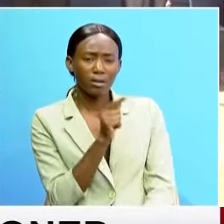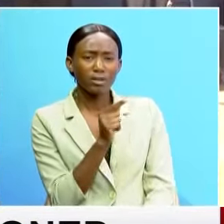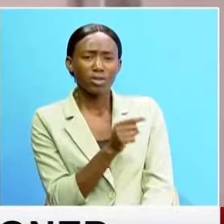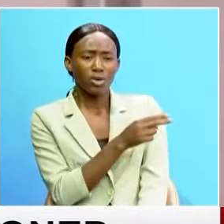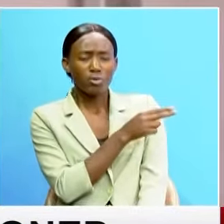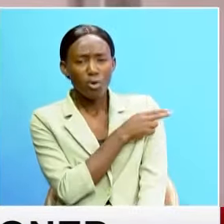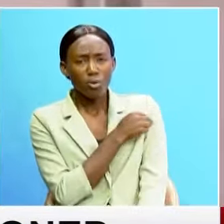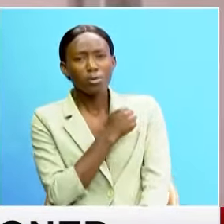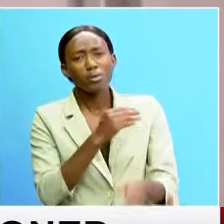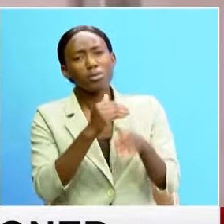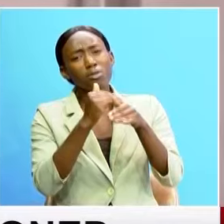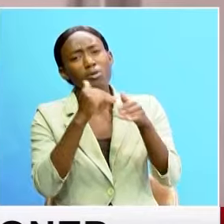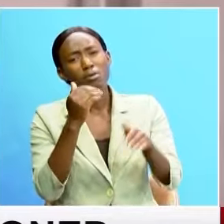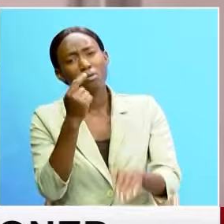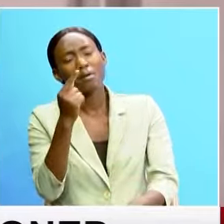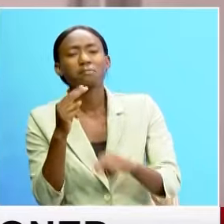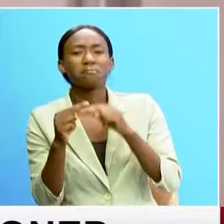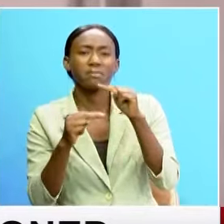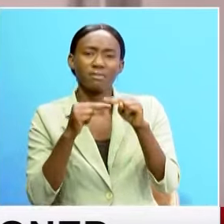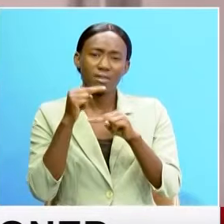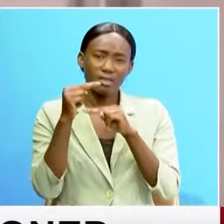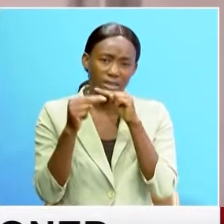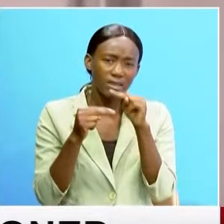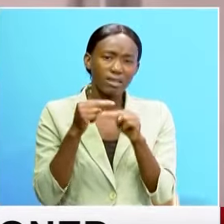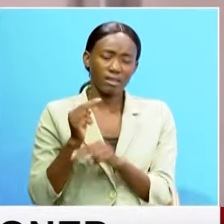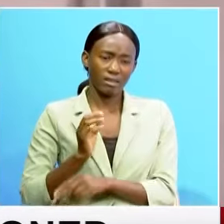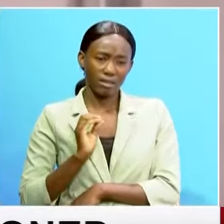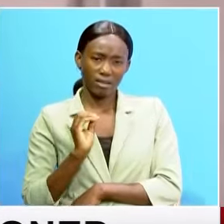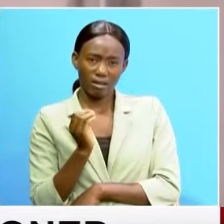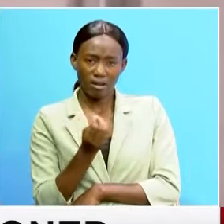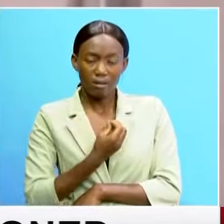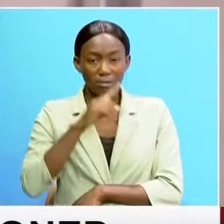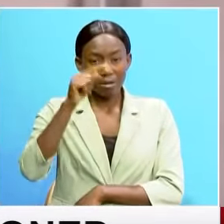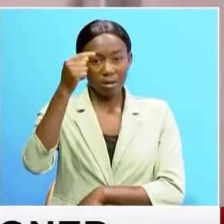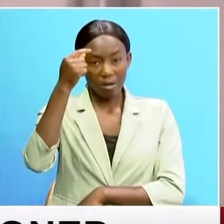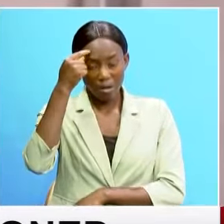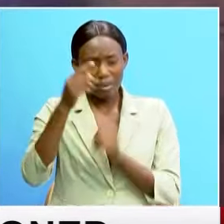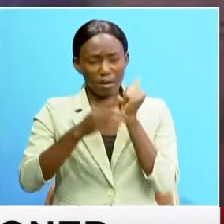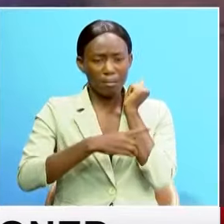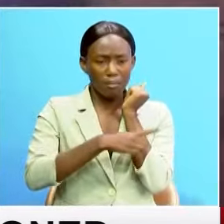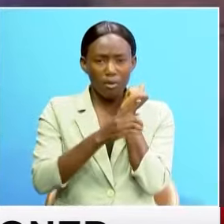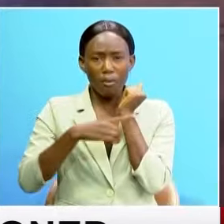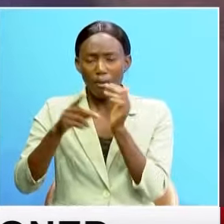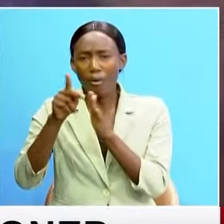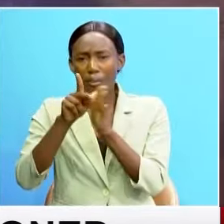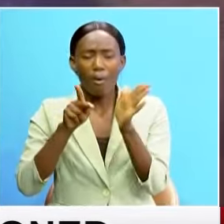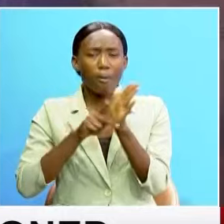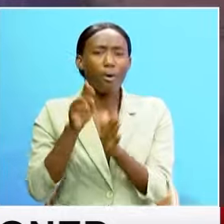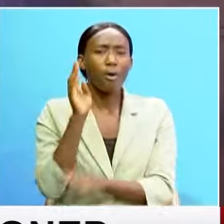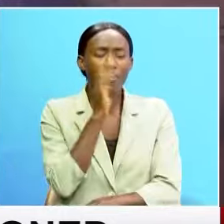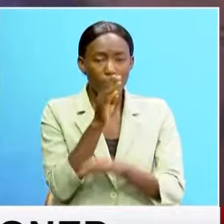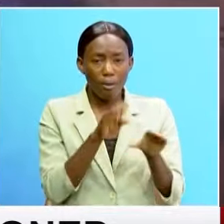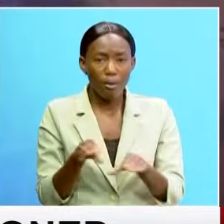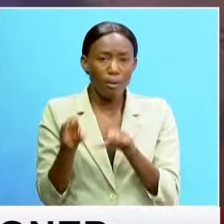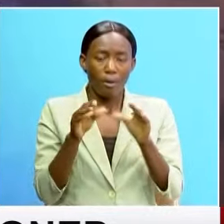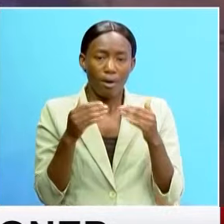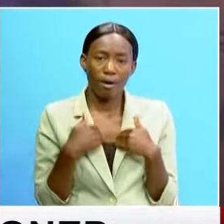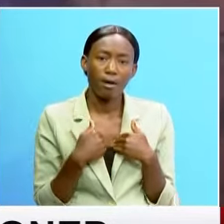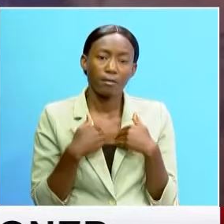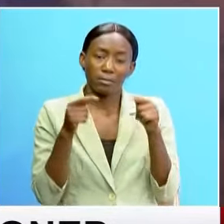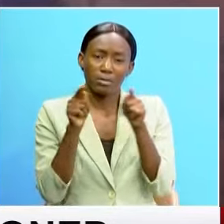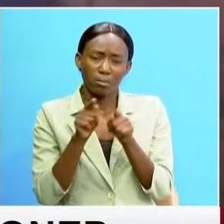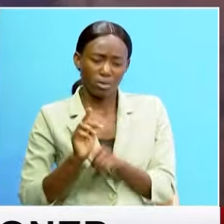a clear manifestation of our government's decentralization policy with regard to